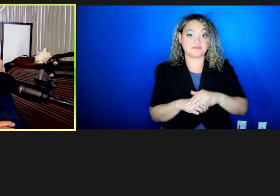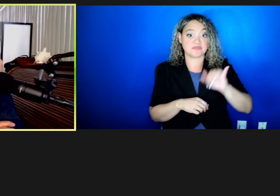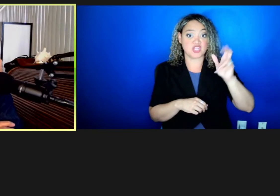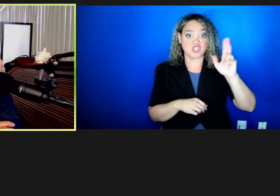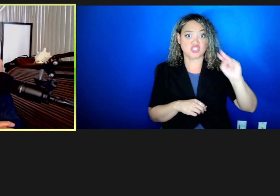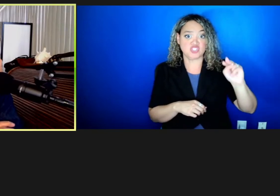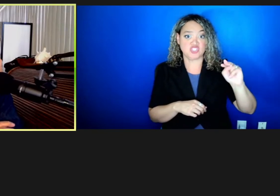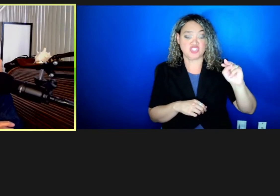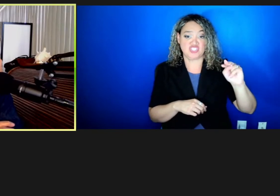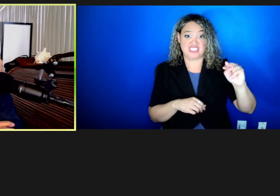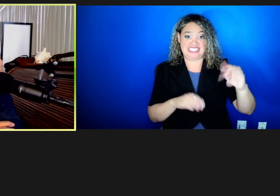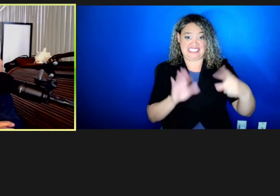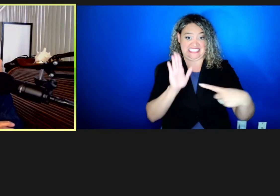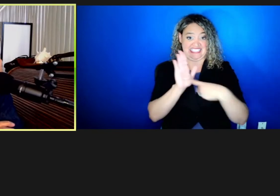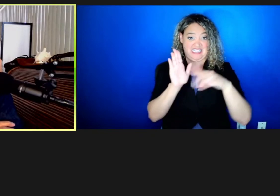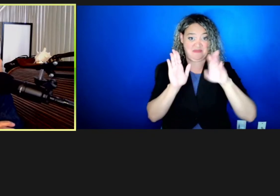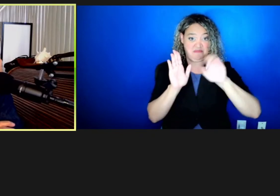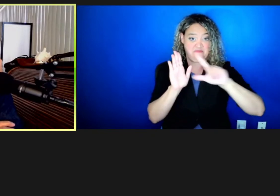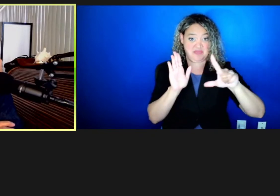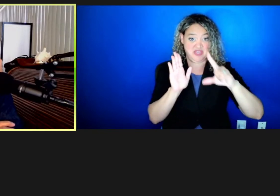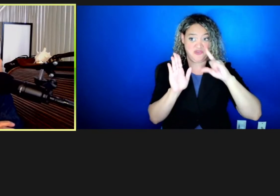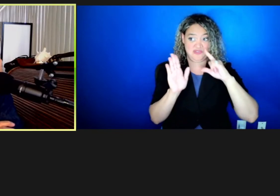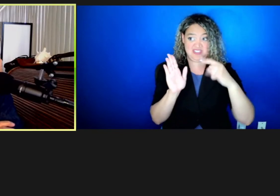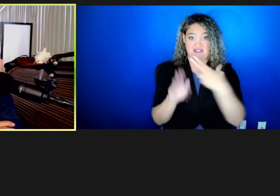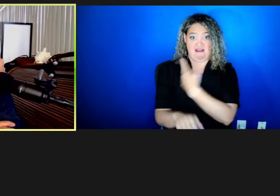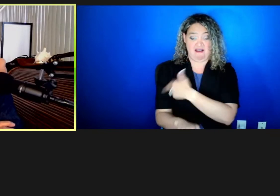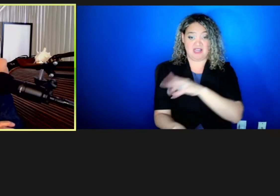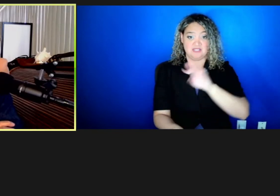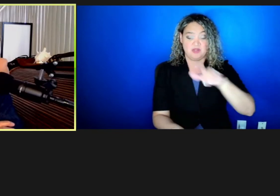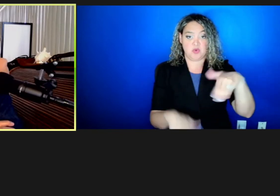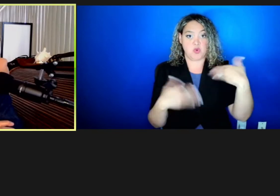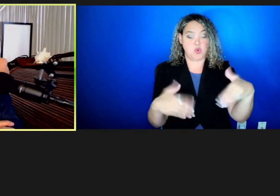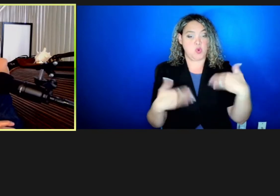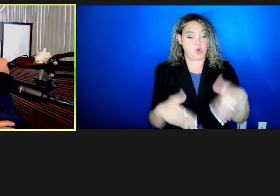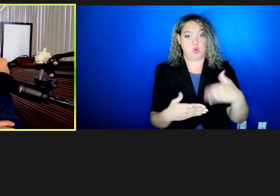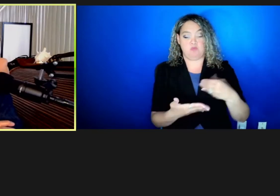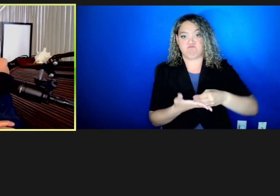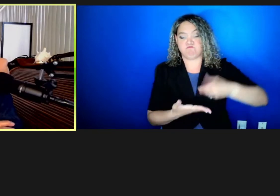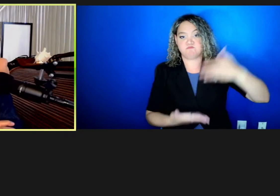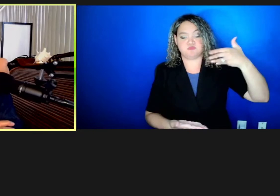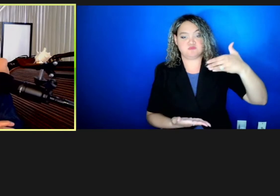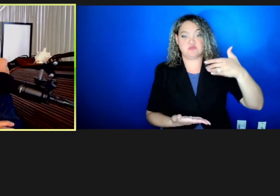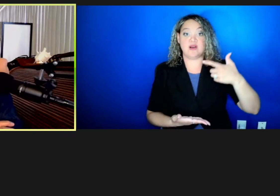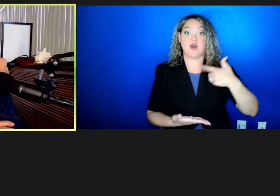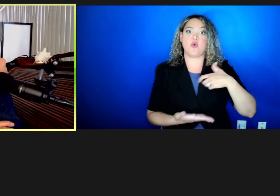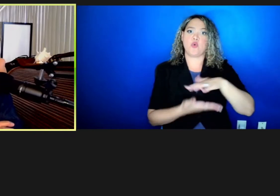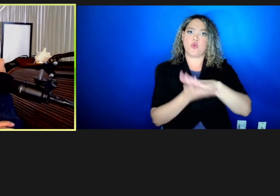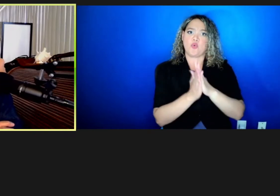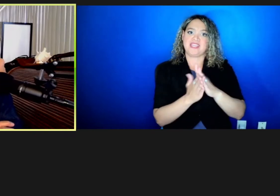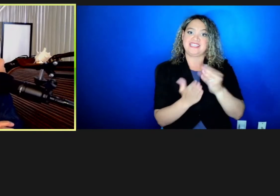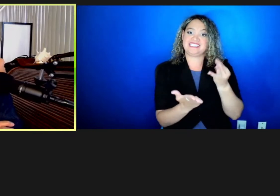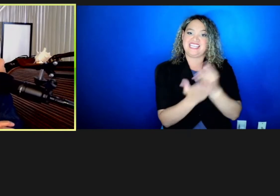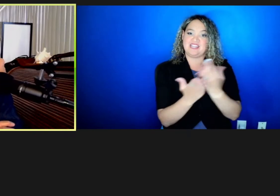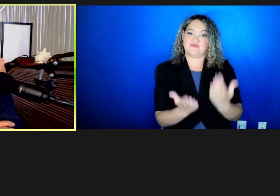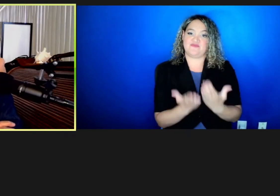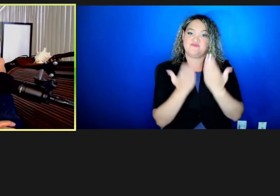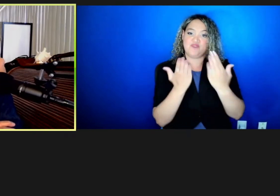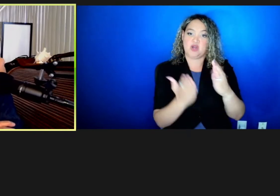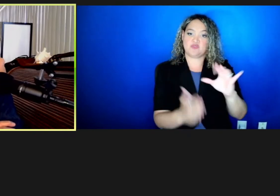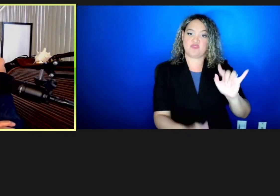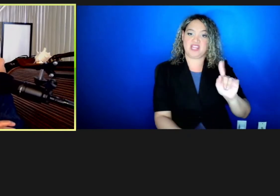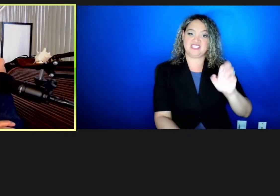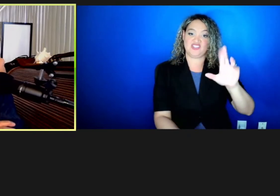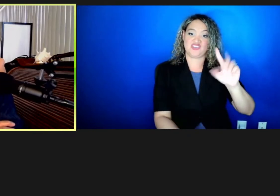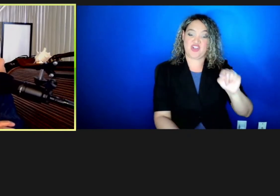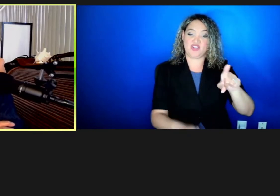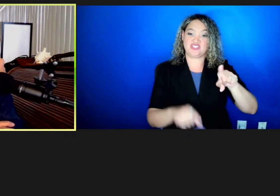were staggering. I became part of a fundraising concert that we staged in her honor during a blizzard